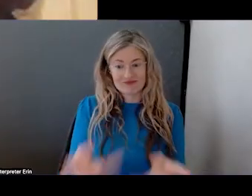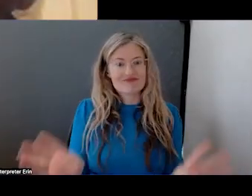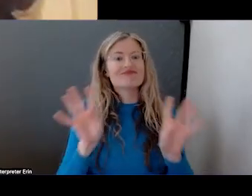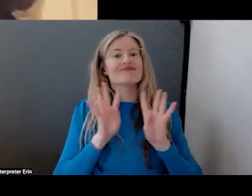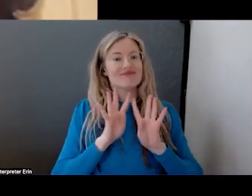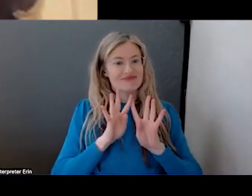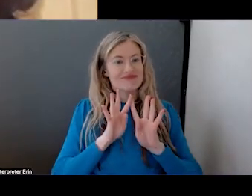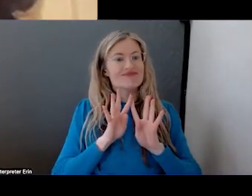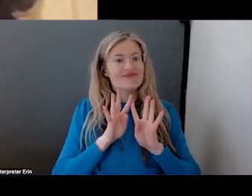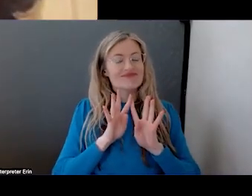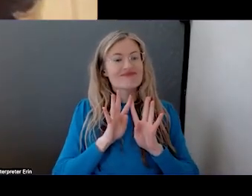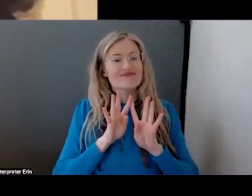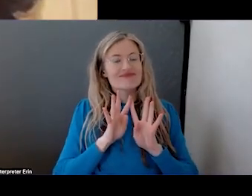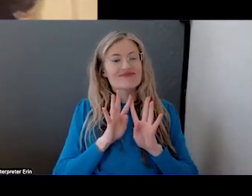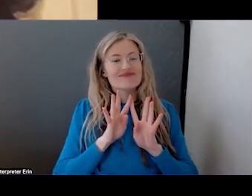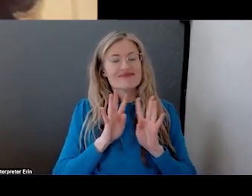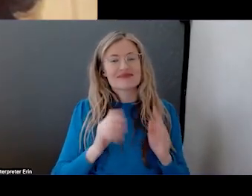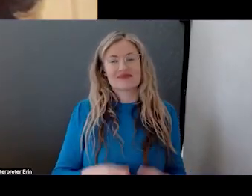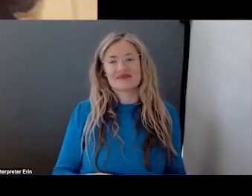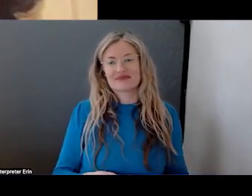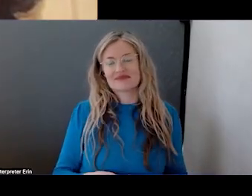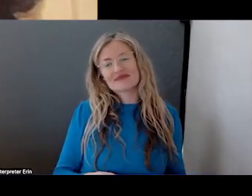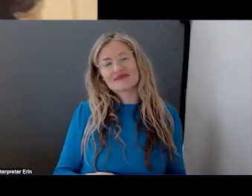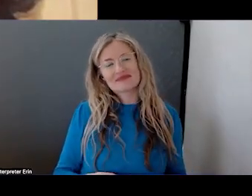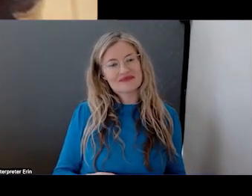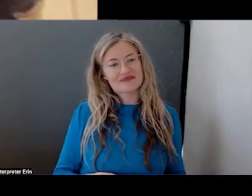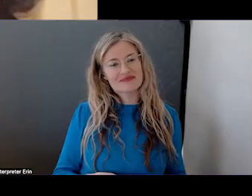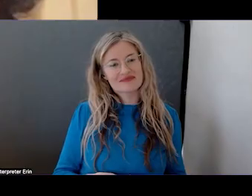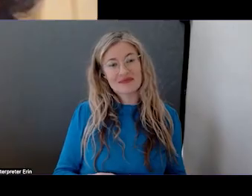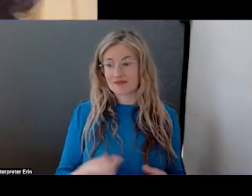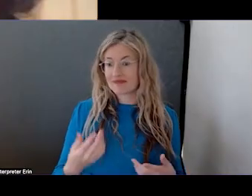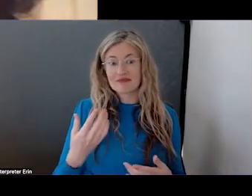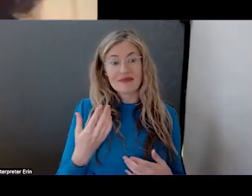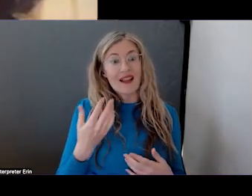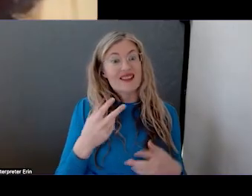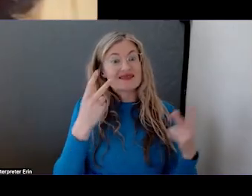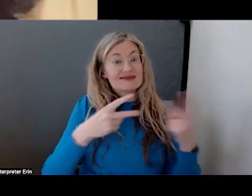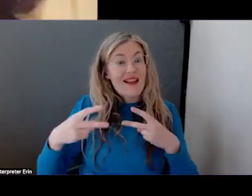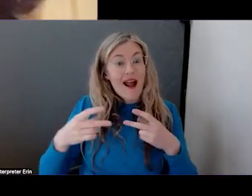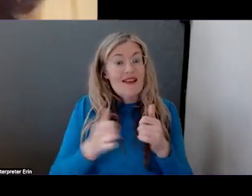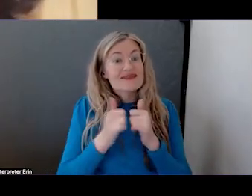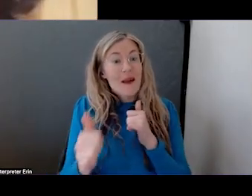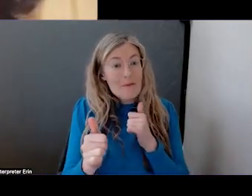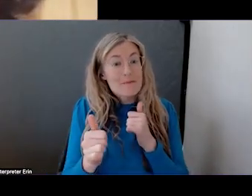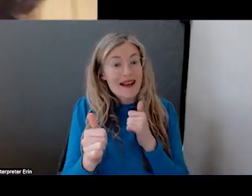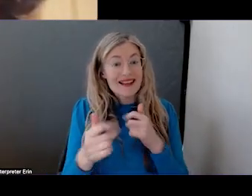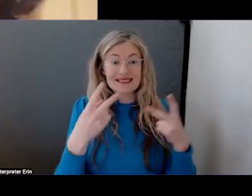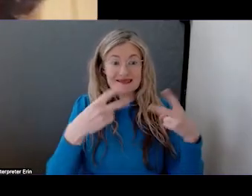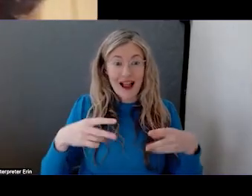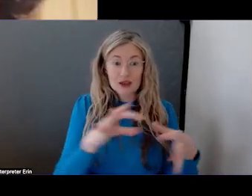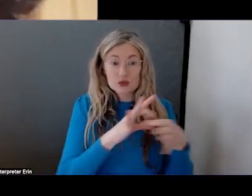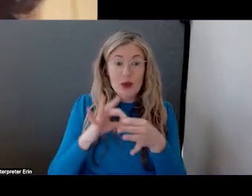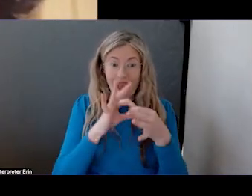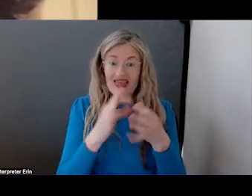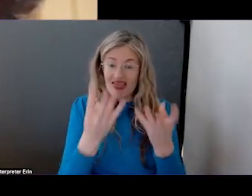compagnia, being in the company of others, in a dance company, dancing together, e